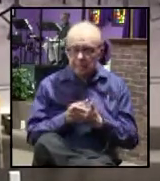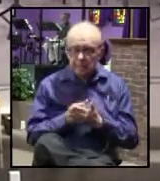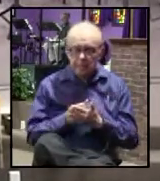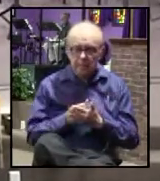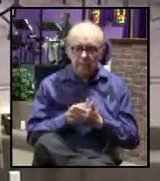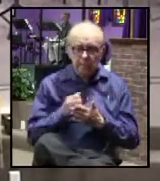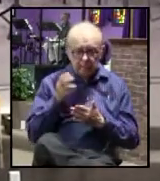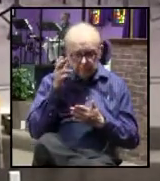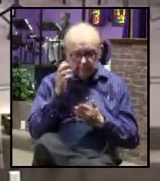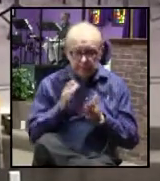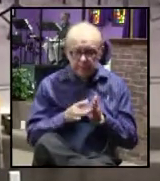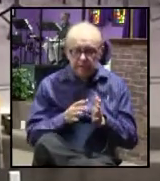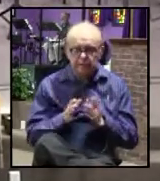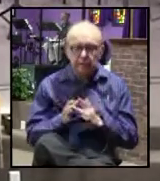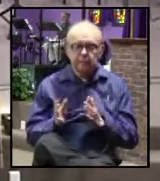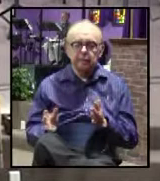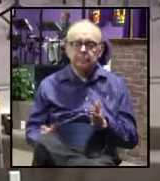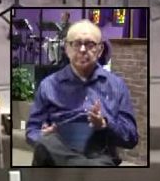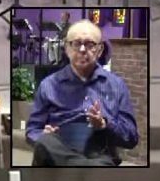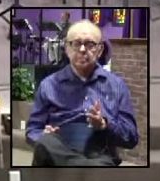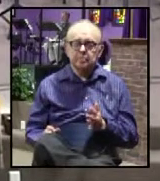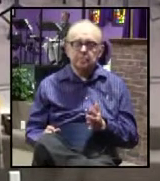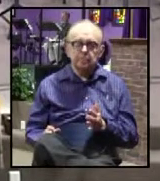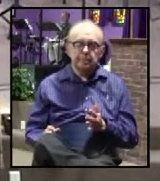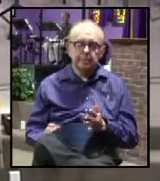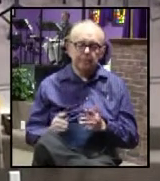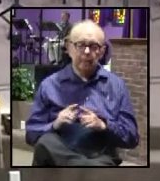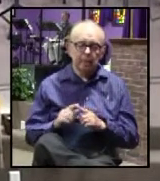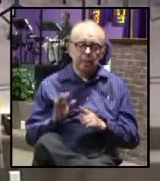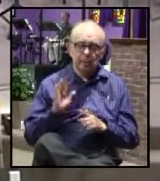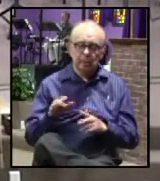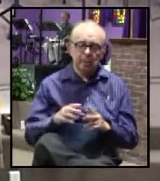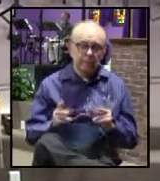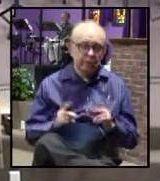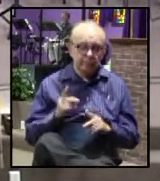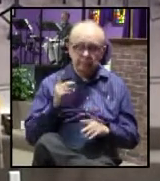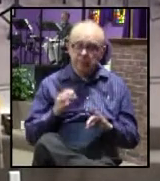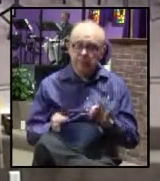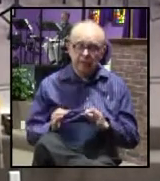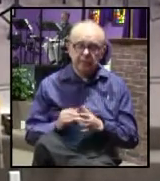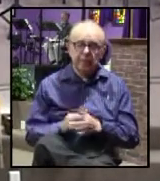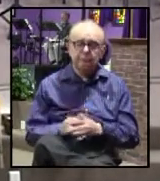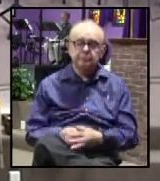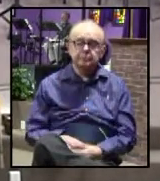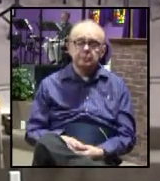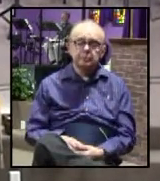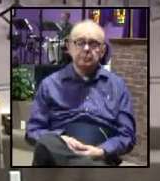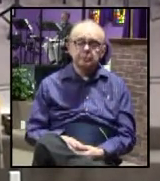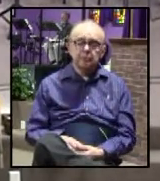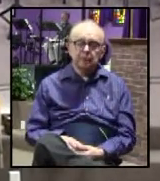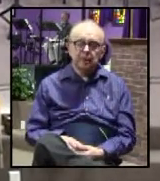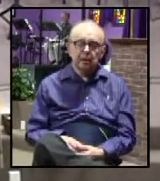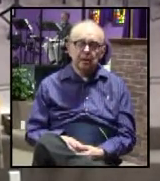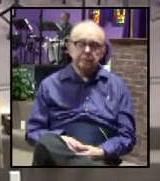deserve to hear Jesus. But it's not your place to decide